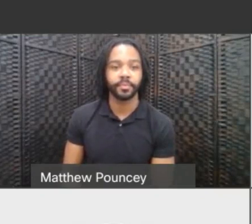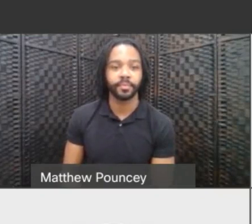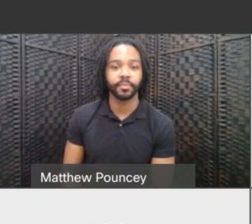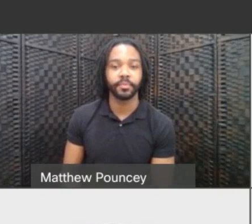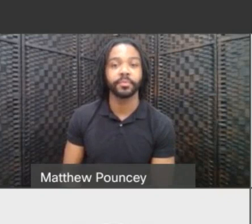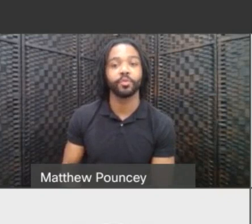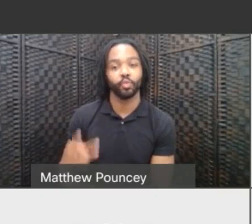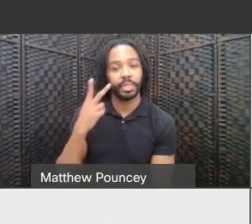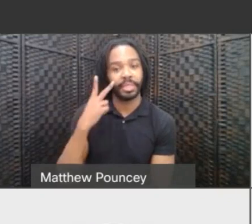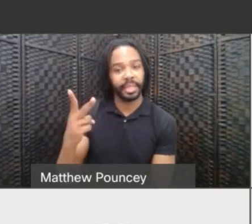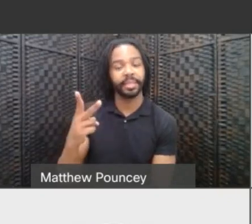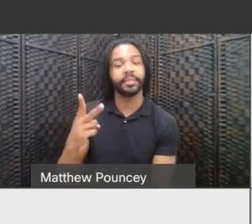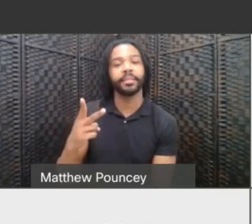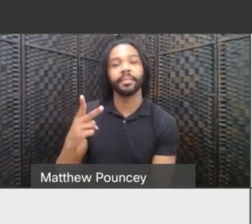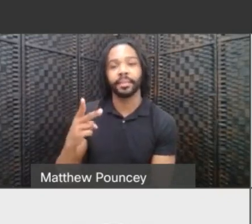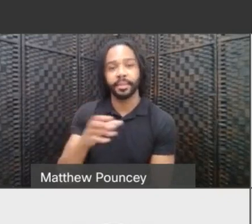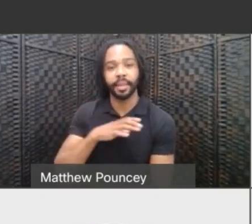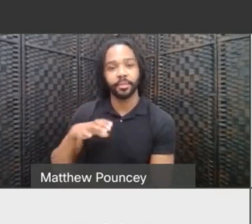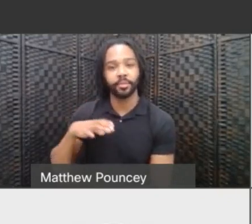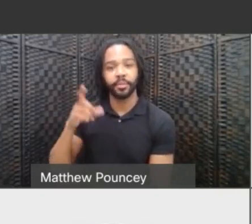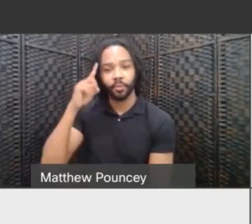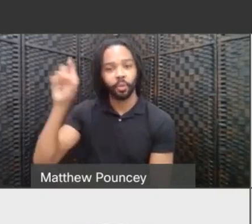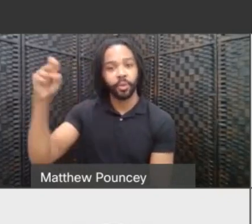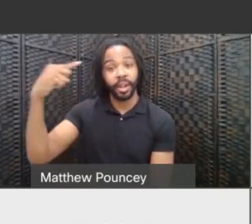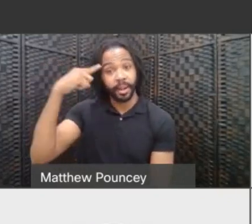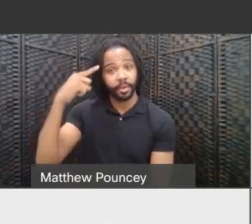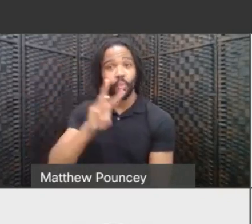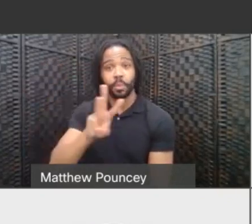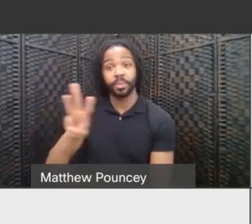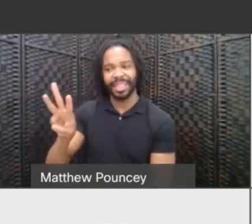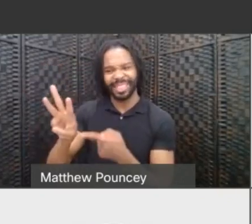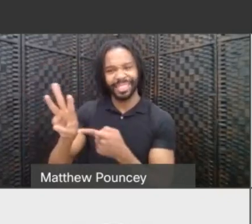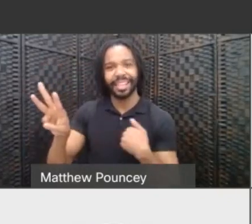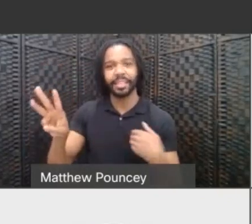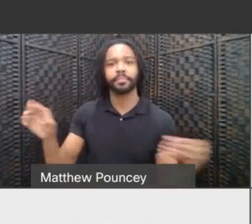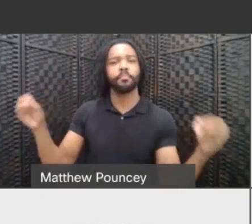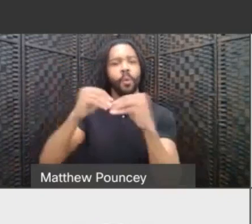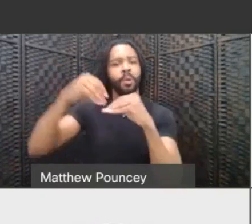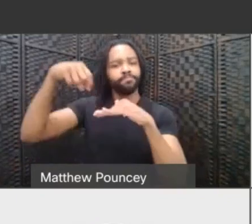the Council of Governments website, where you can also get more information about